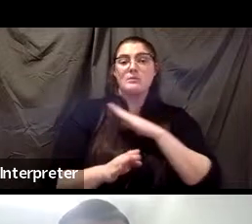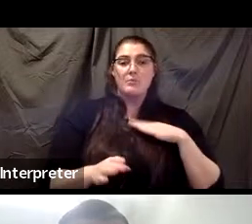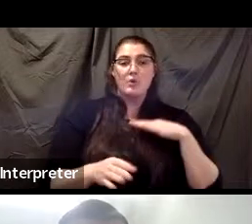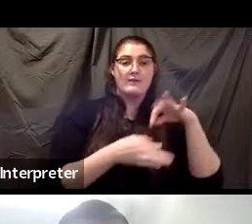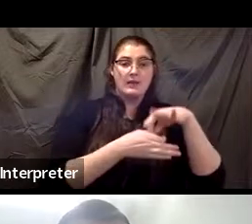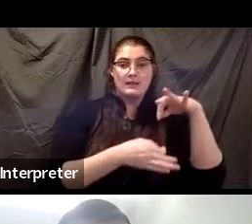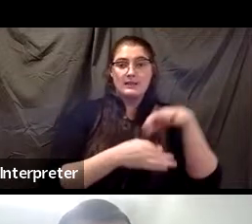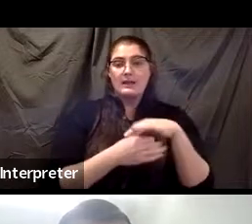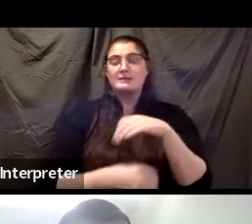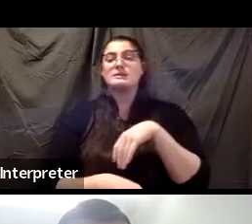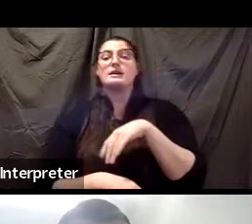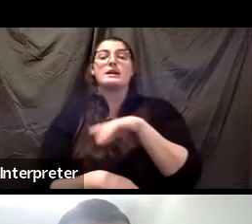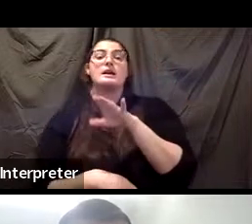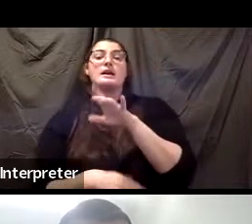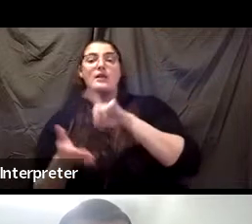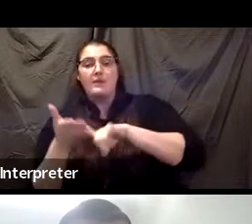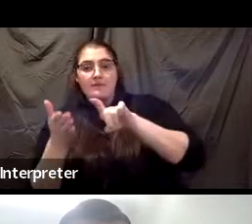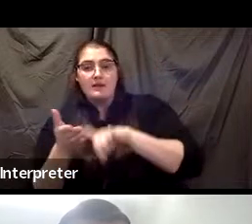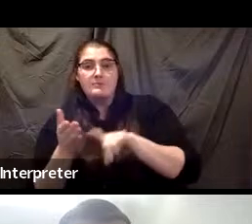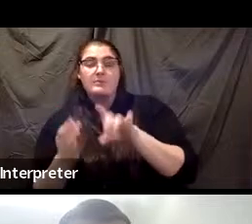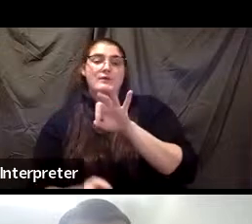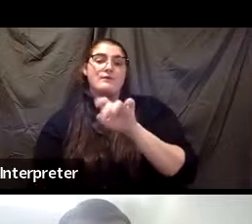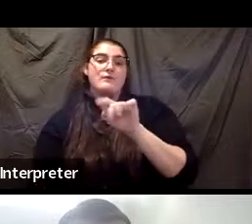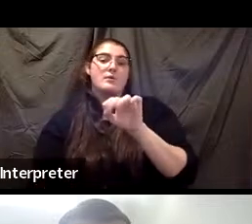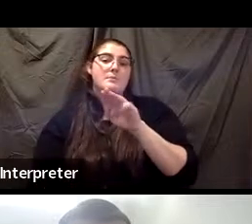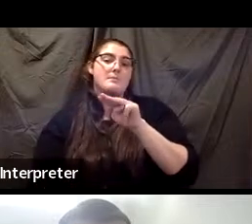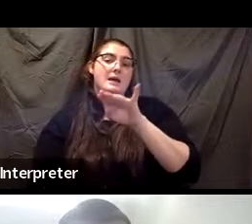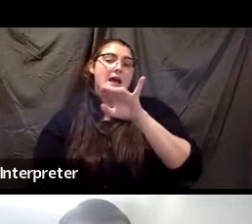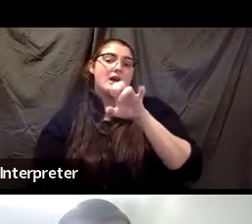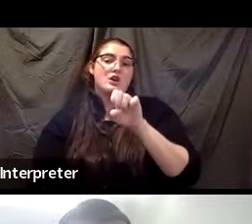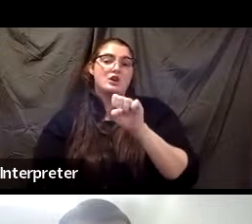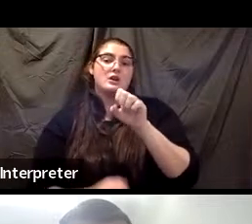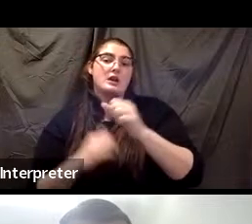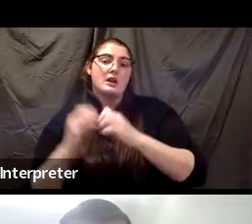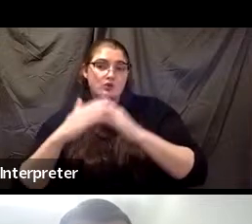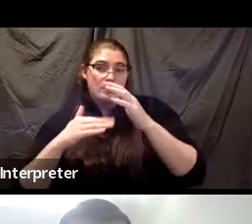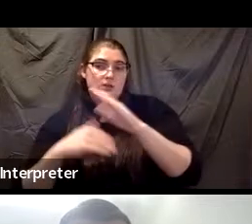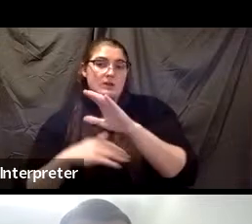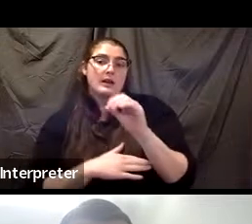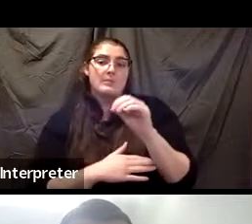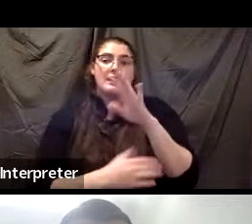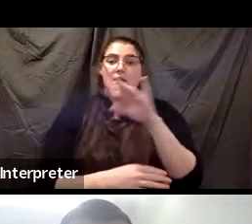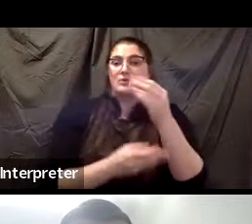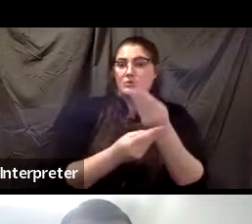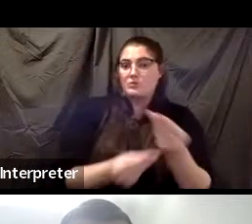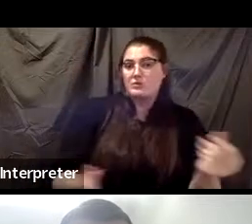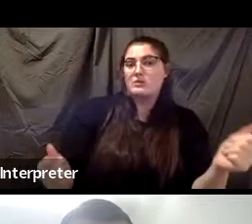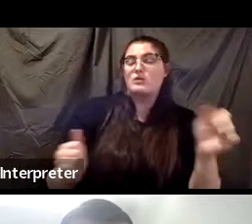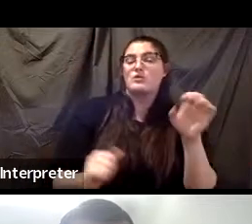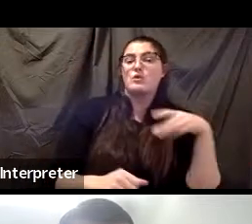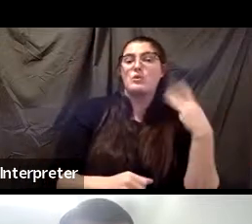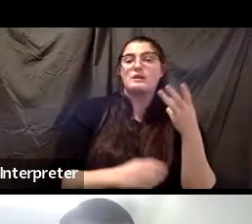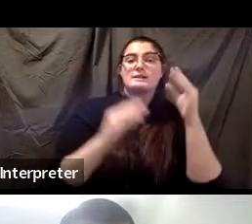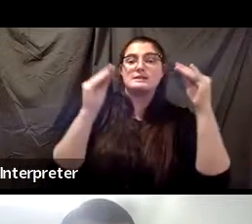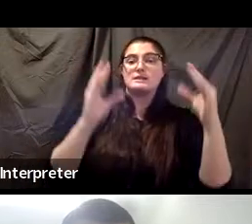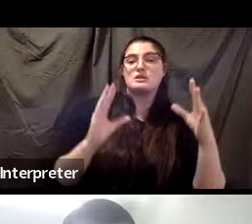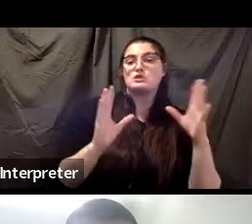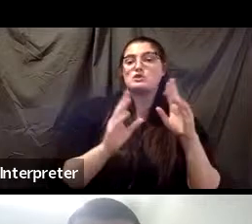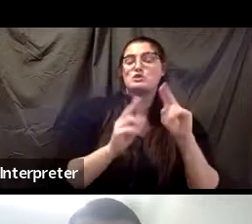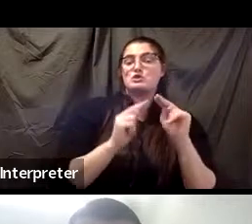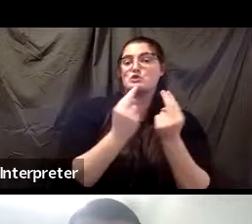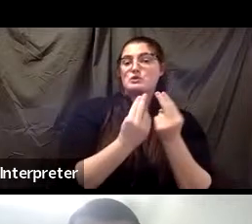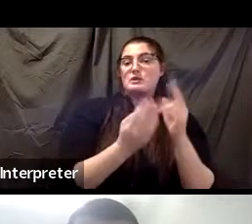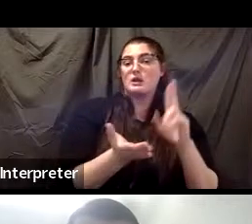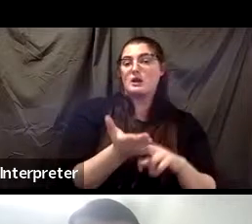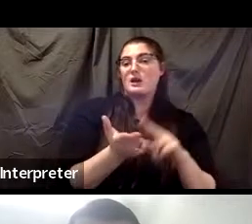for the investigation of Fort Meyer Construction Company, and a resolution, which is the letter that you referenced, the Washington Teachers Union's contract. There's nothing regarding the